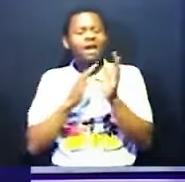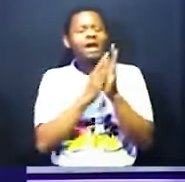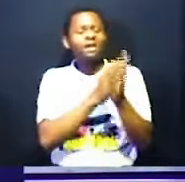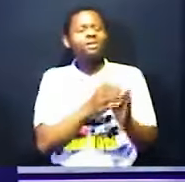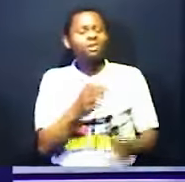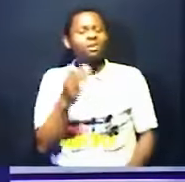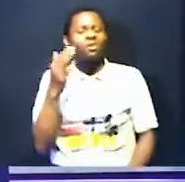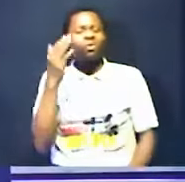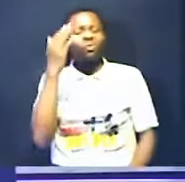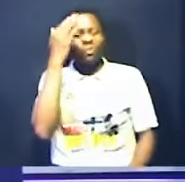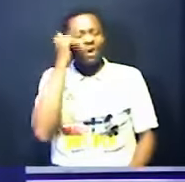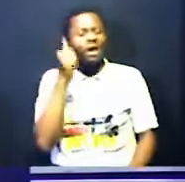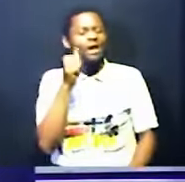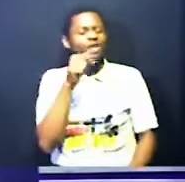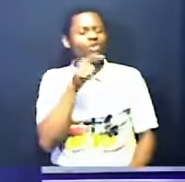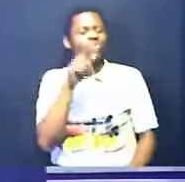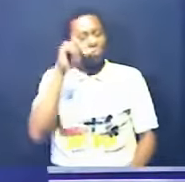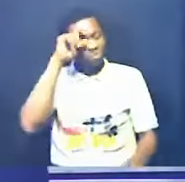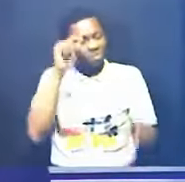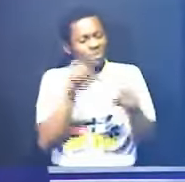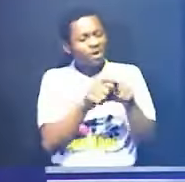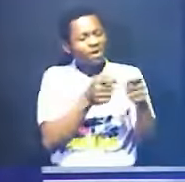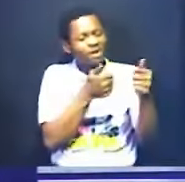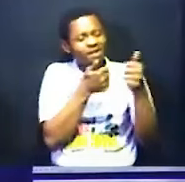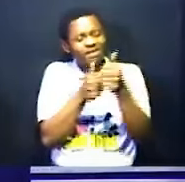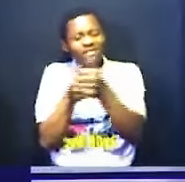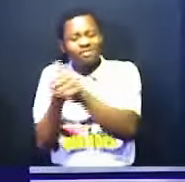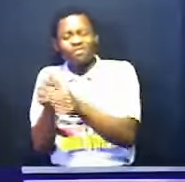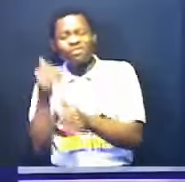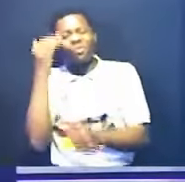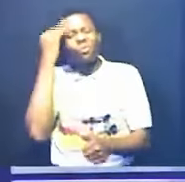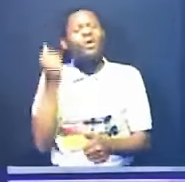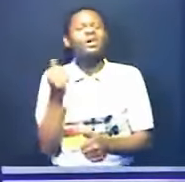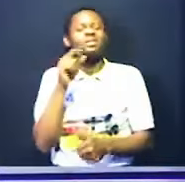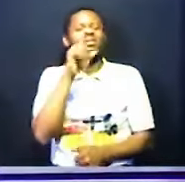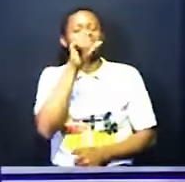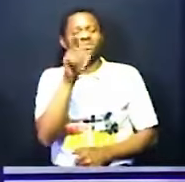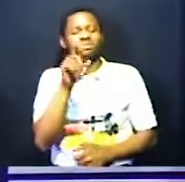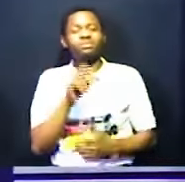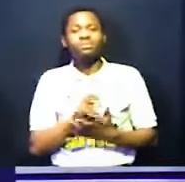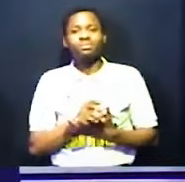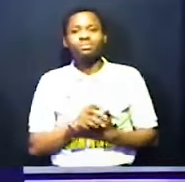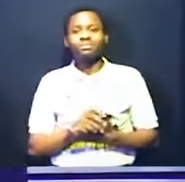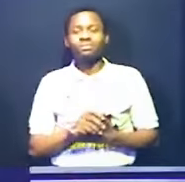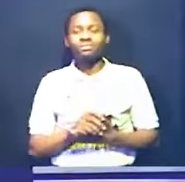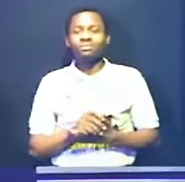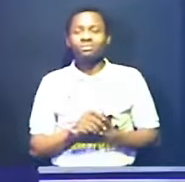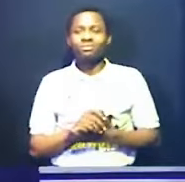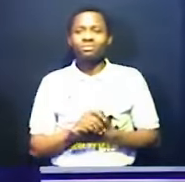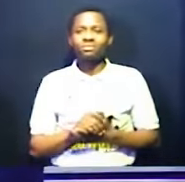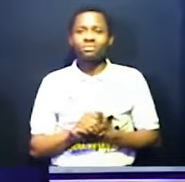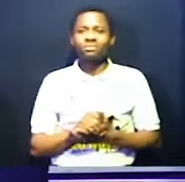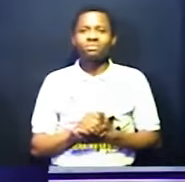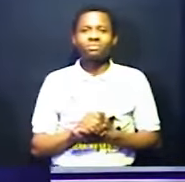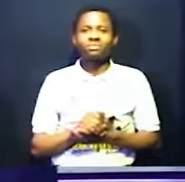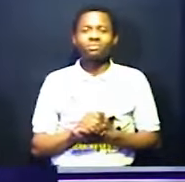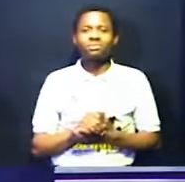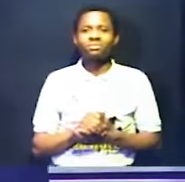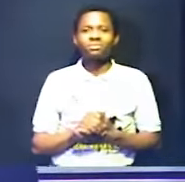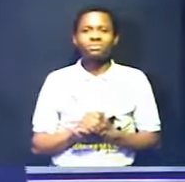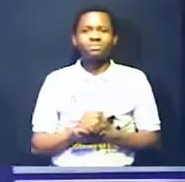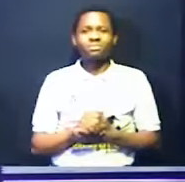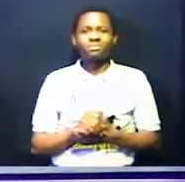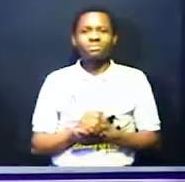ah, Misrao, Maminia Amnon, and ye enko. Now he bisano say, I didn't na onu no